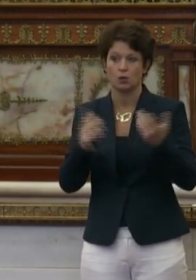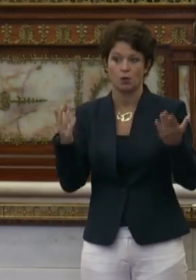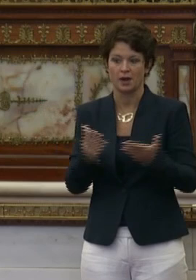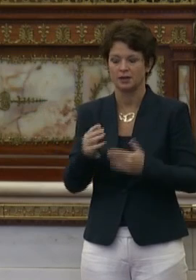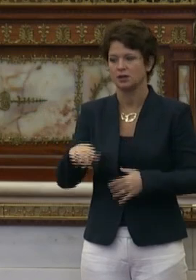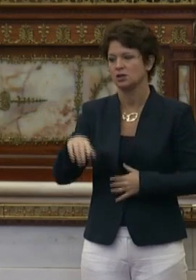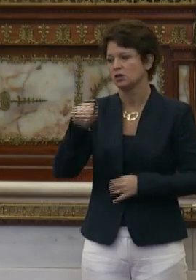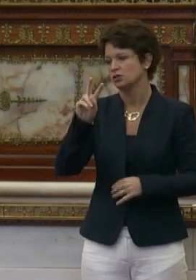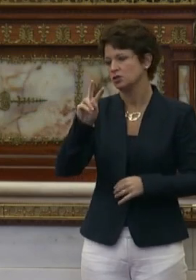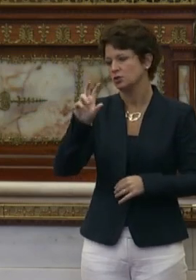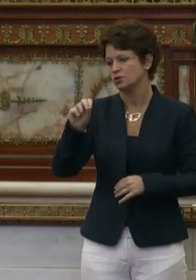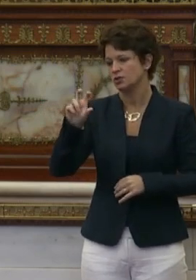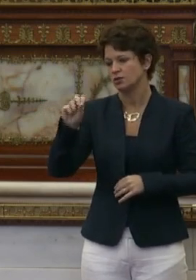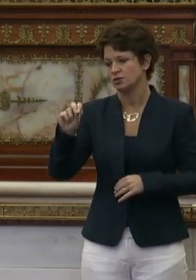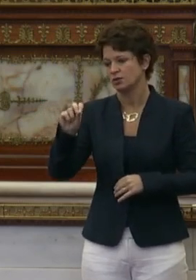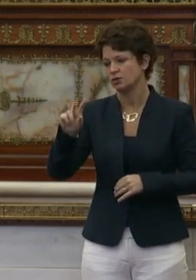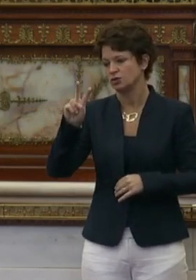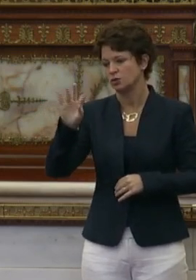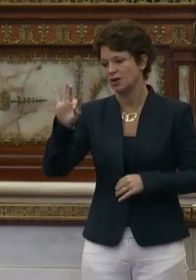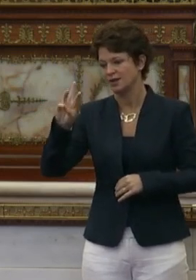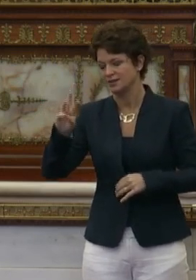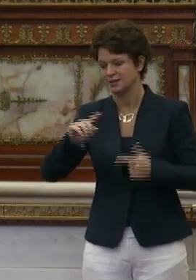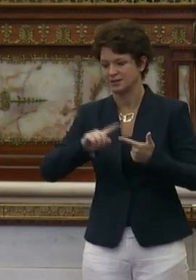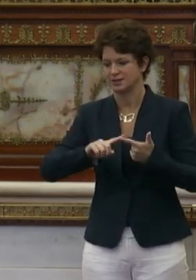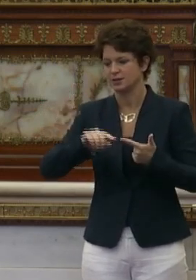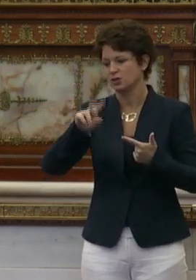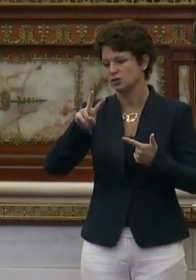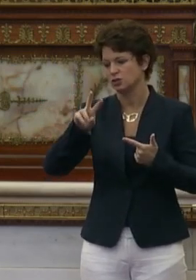are numbers 200296,